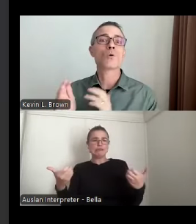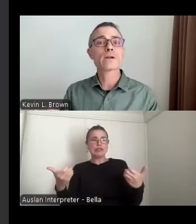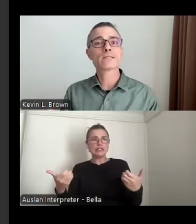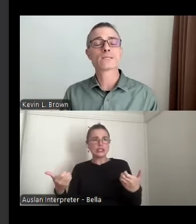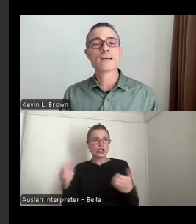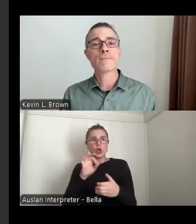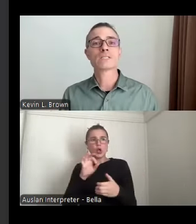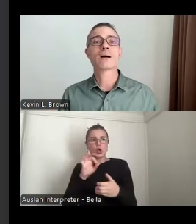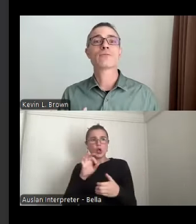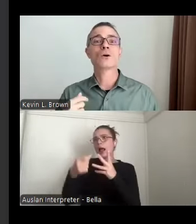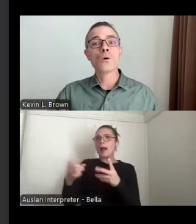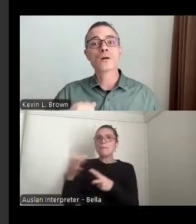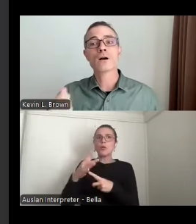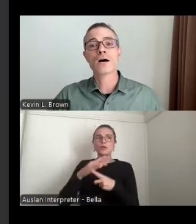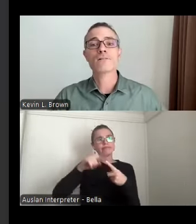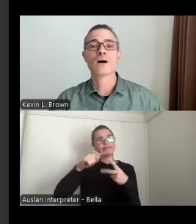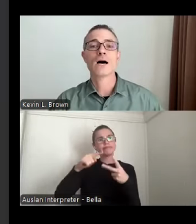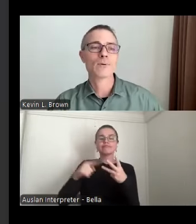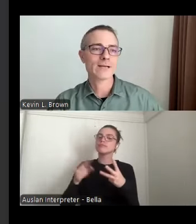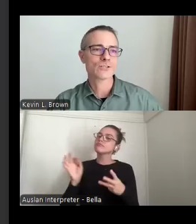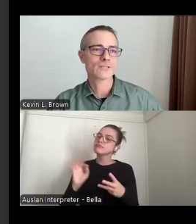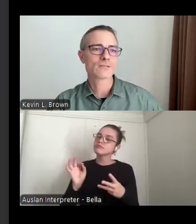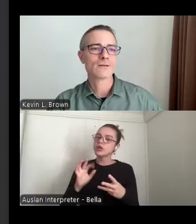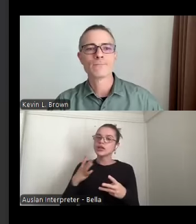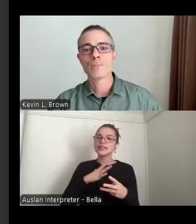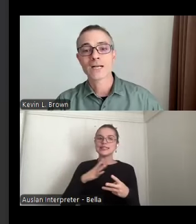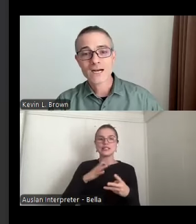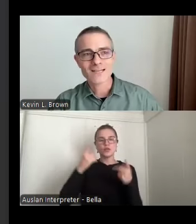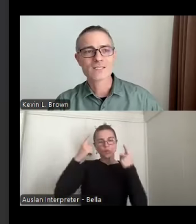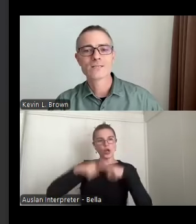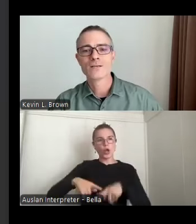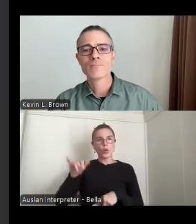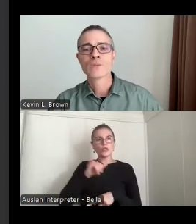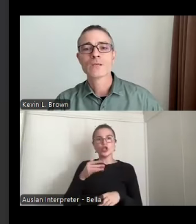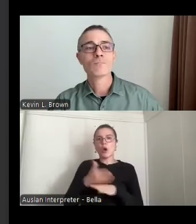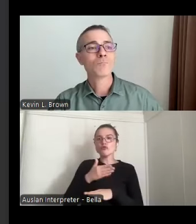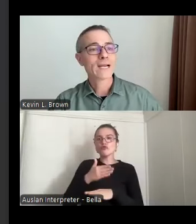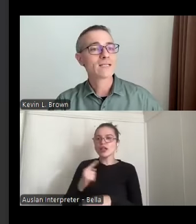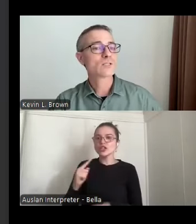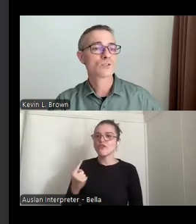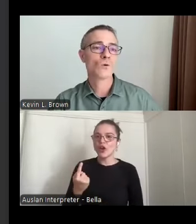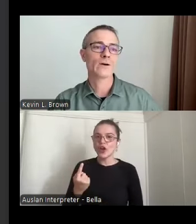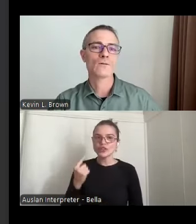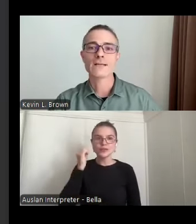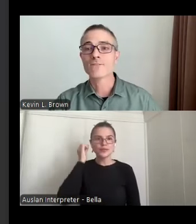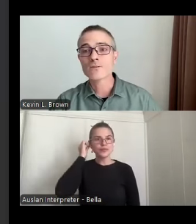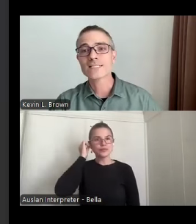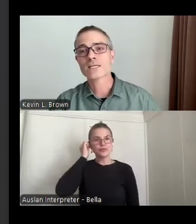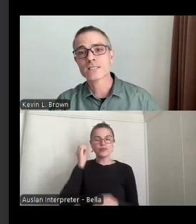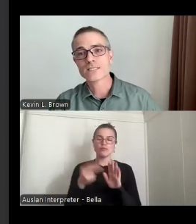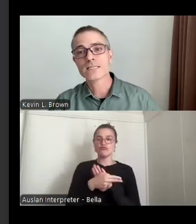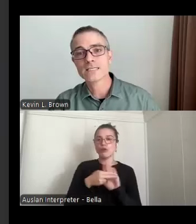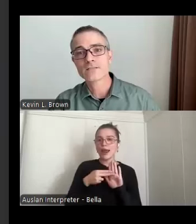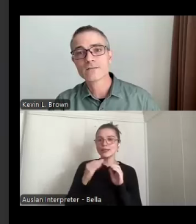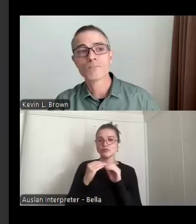of importance. It's about the order of operations, because brand is the soil and fundraising